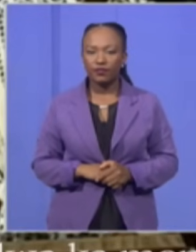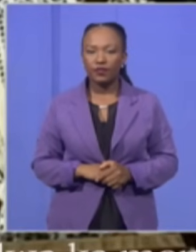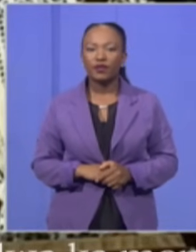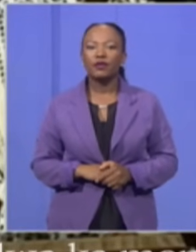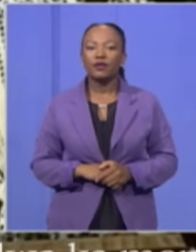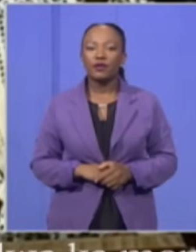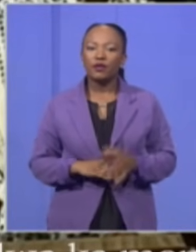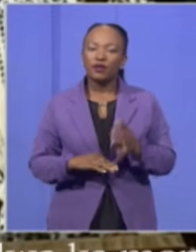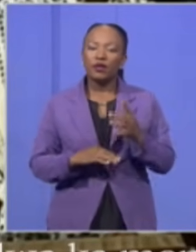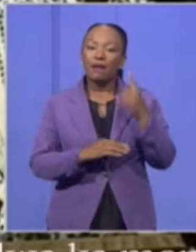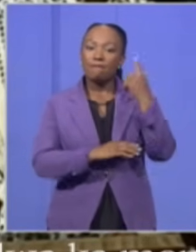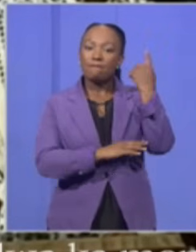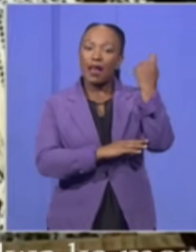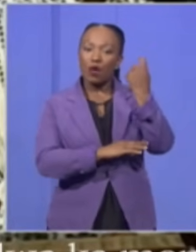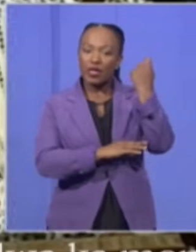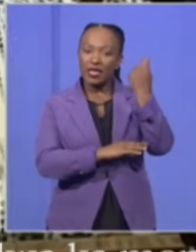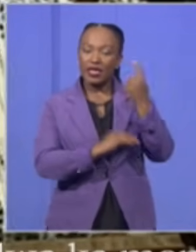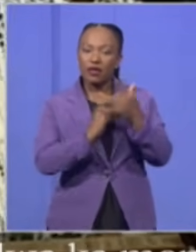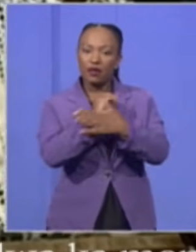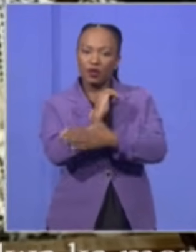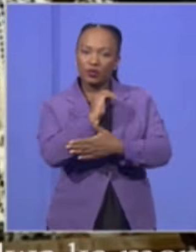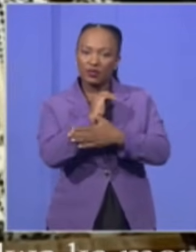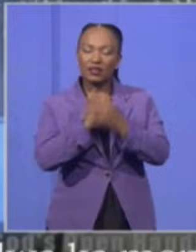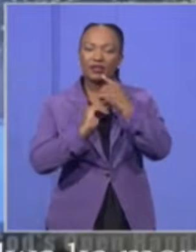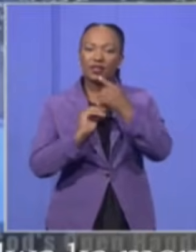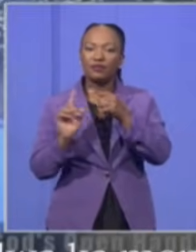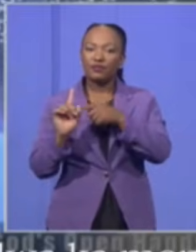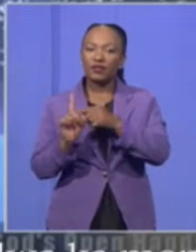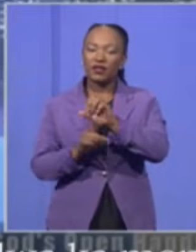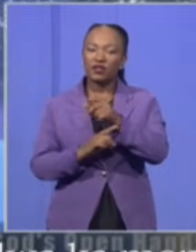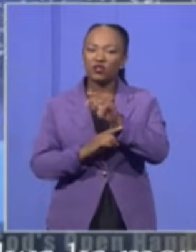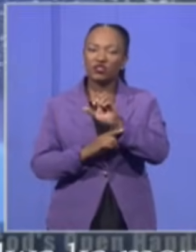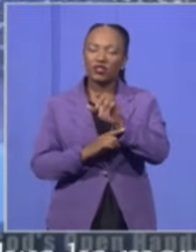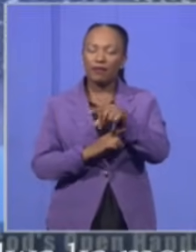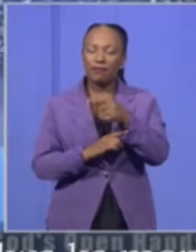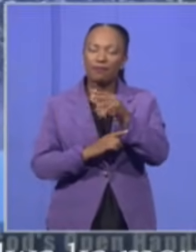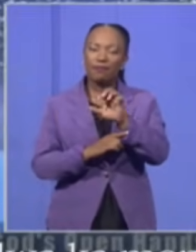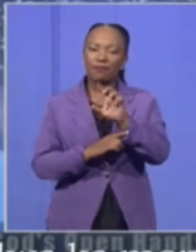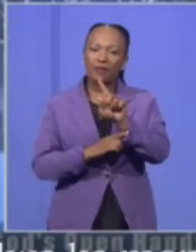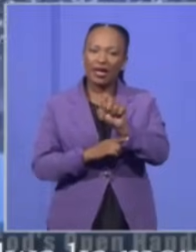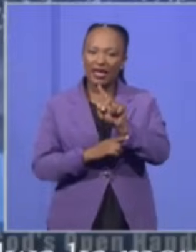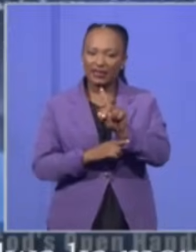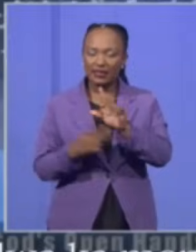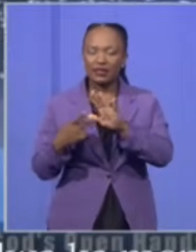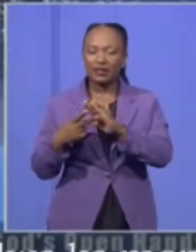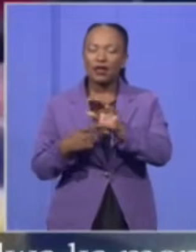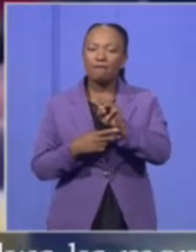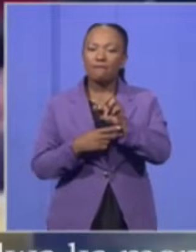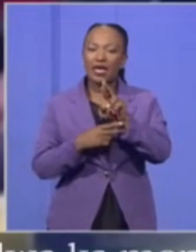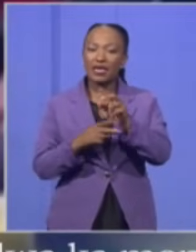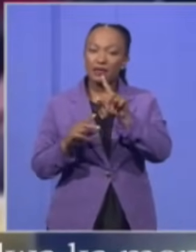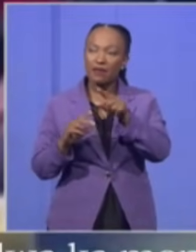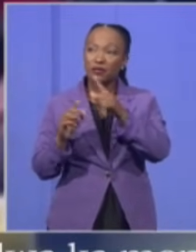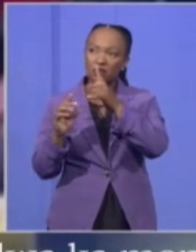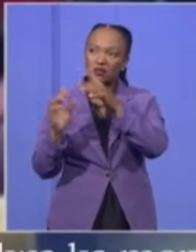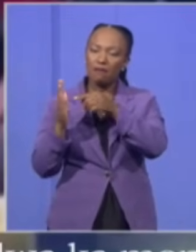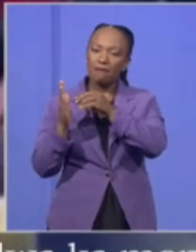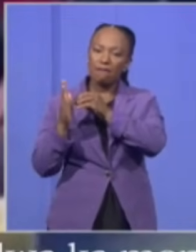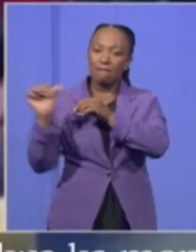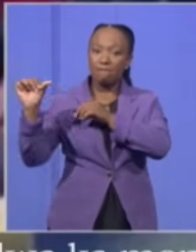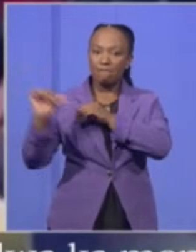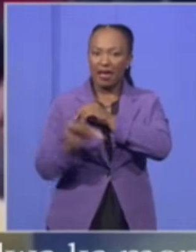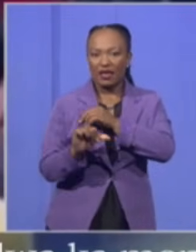Kgorotsheko ya Malawi e laetše gore Shepherd le Mary Bushiri ba bušu ka mono Afrika Borwa go tla lebana le ditatofatšo tša bofora le go ba le